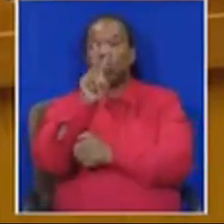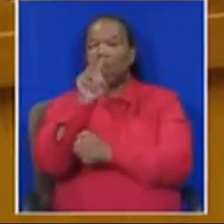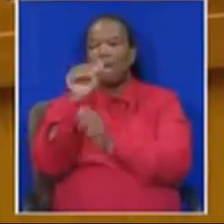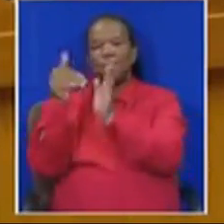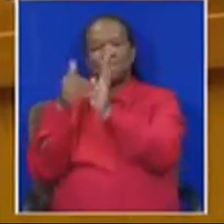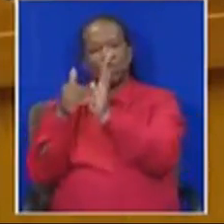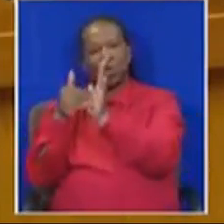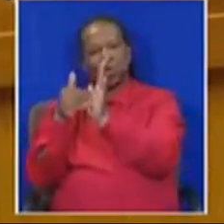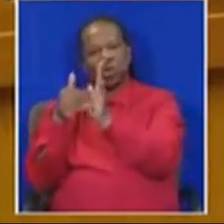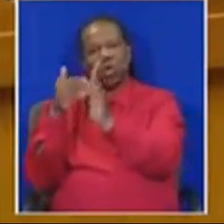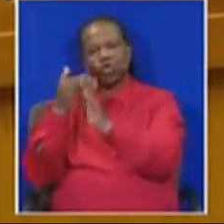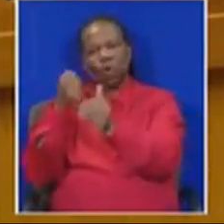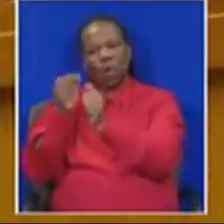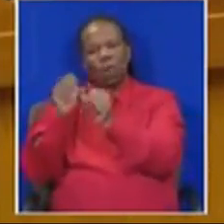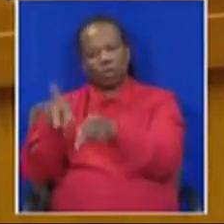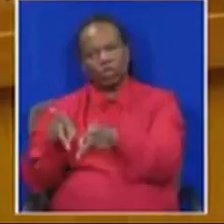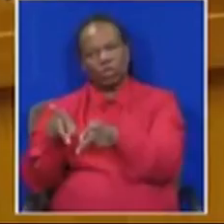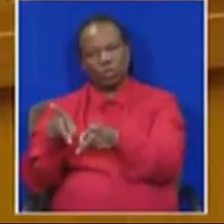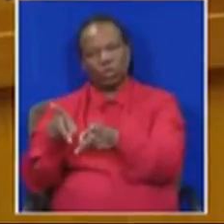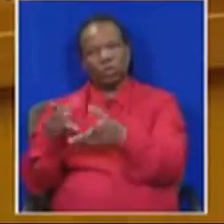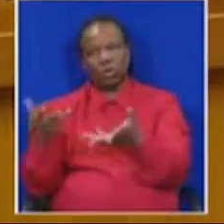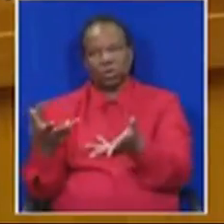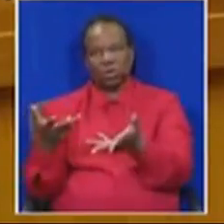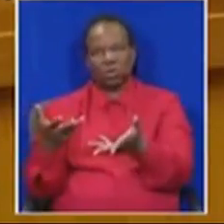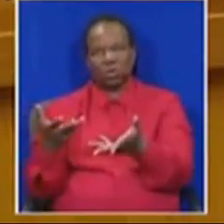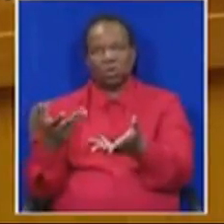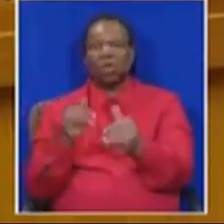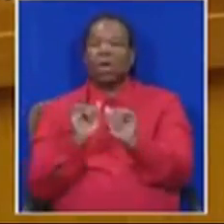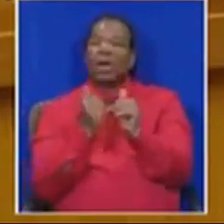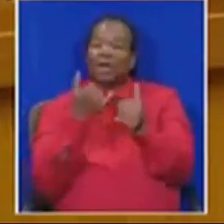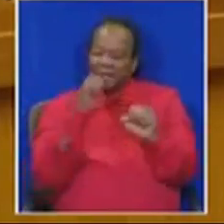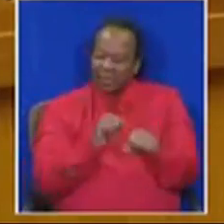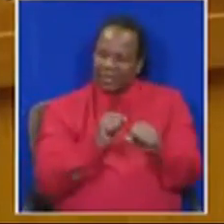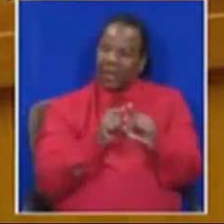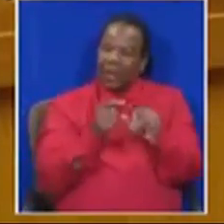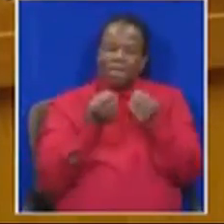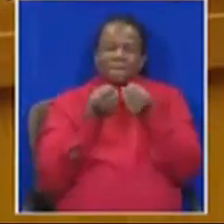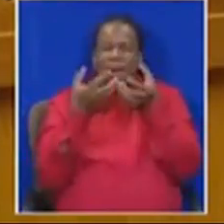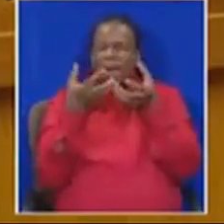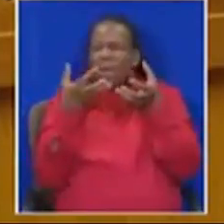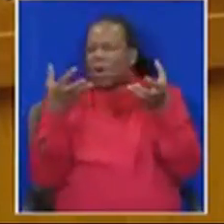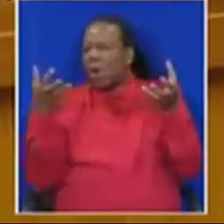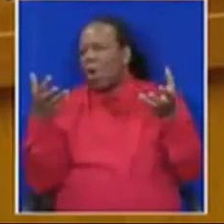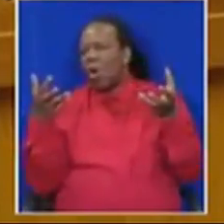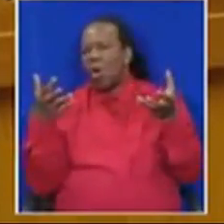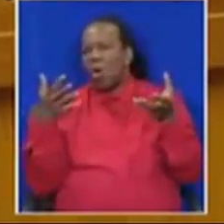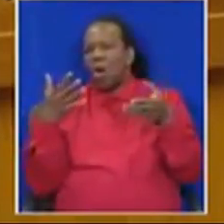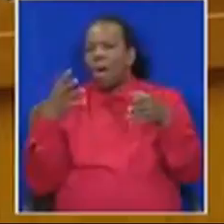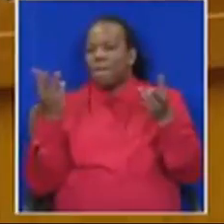opportunities. In the context of widespread unemployment, these